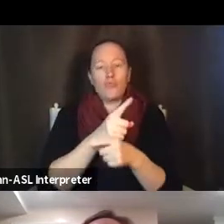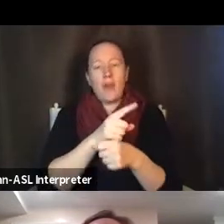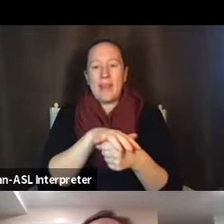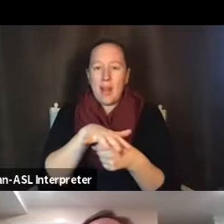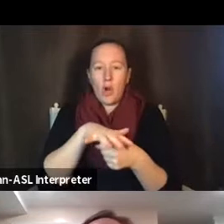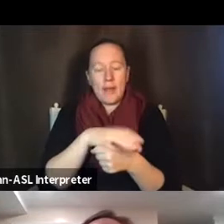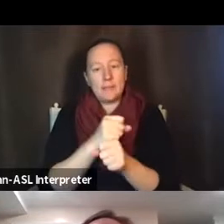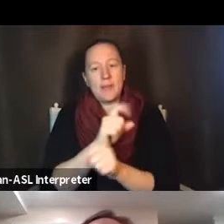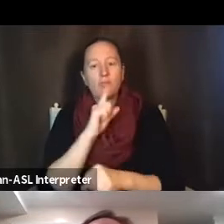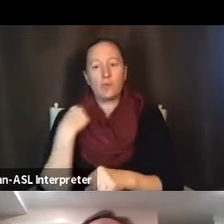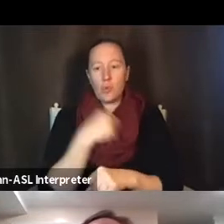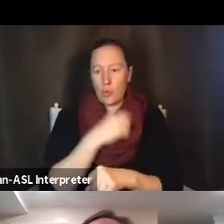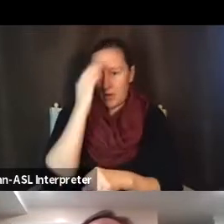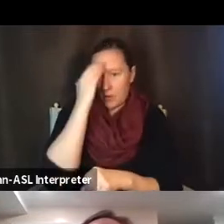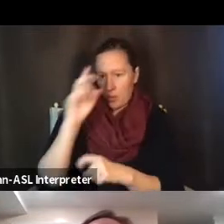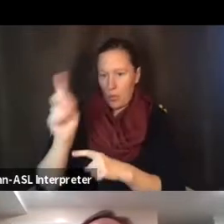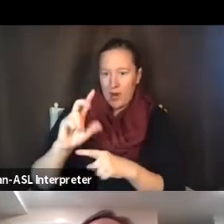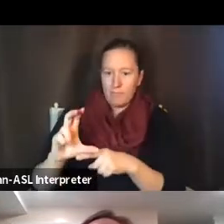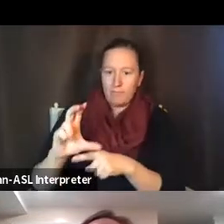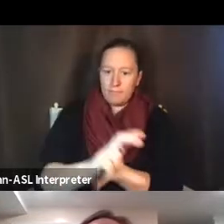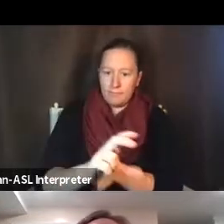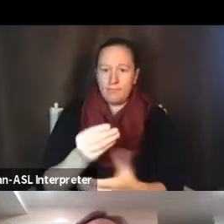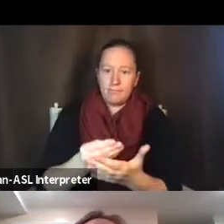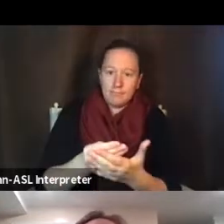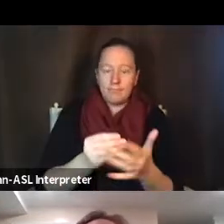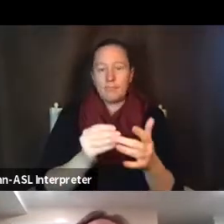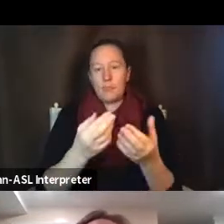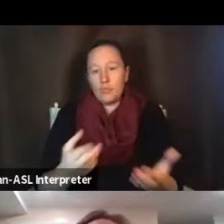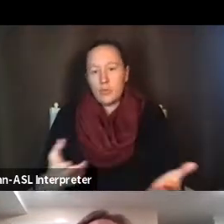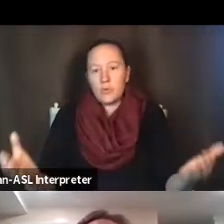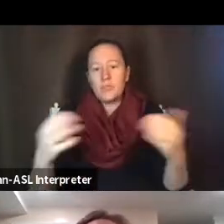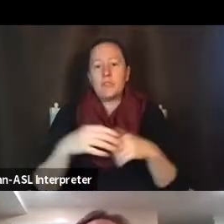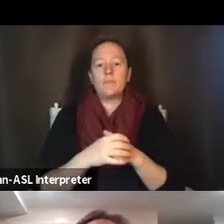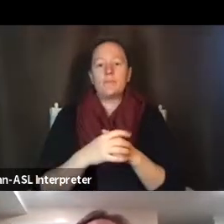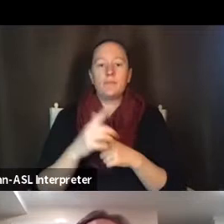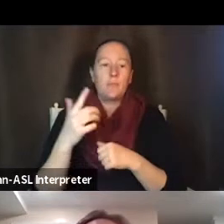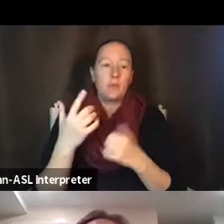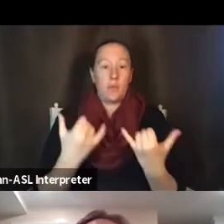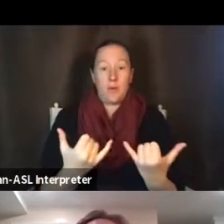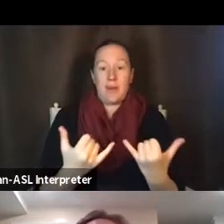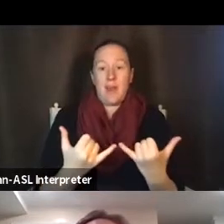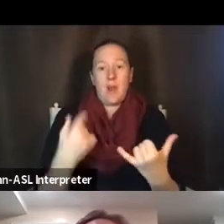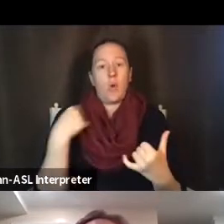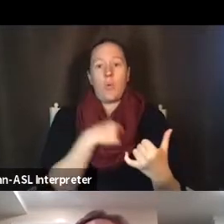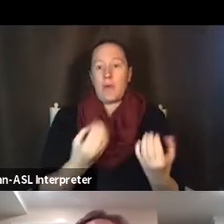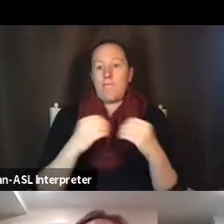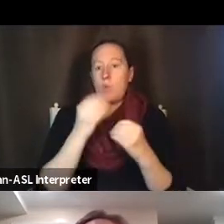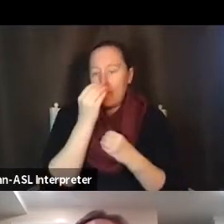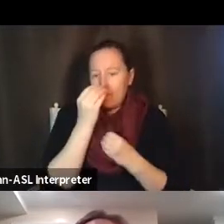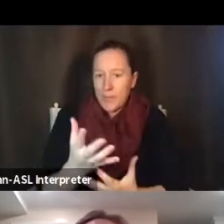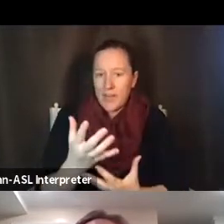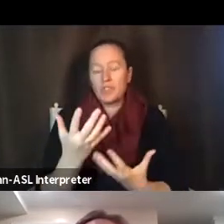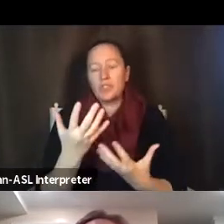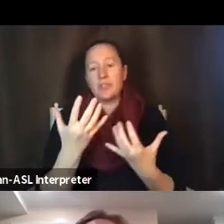resources. So between the needs assessment and the recently released task force blueprint, we have more information input than we ever had before